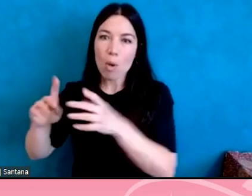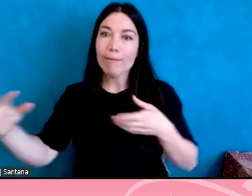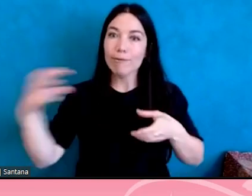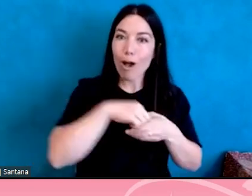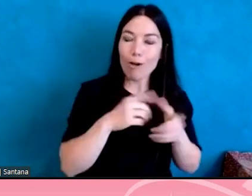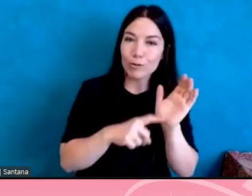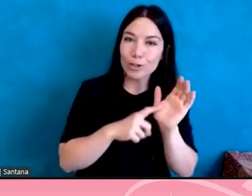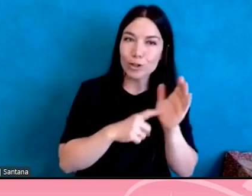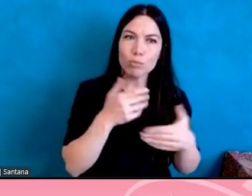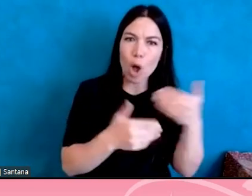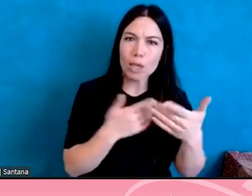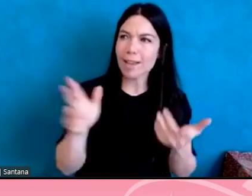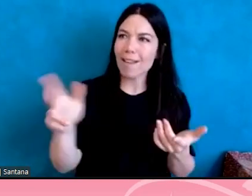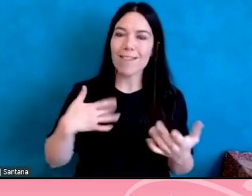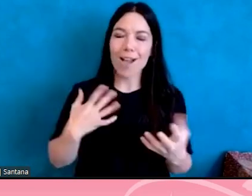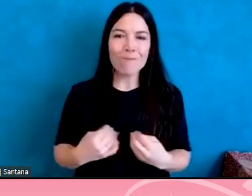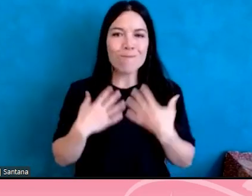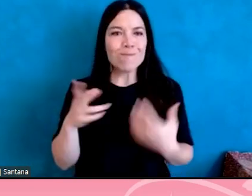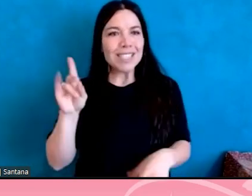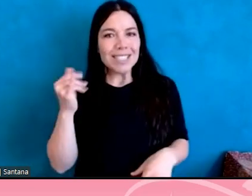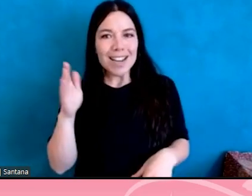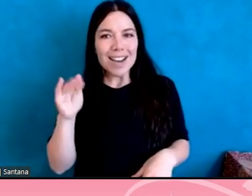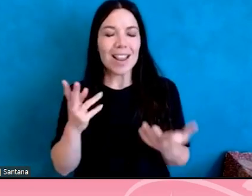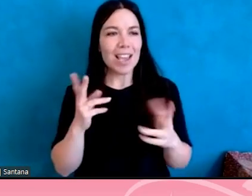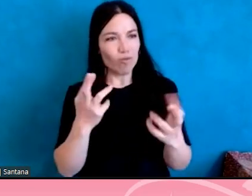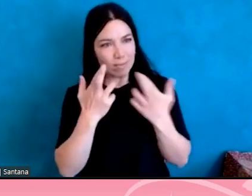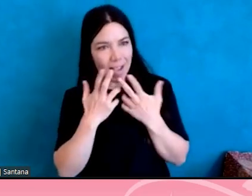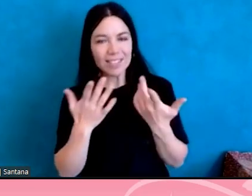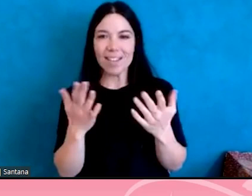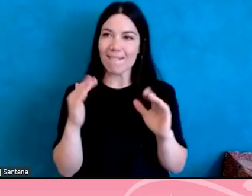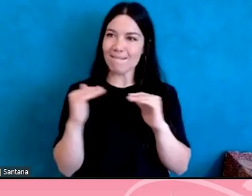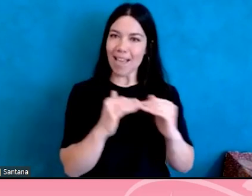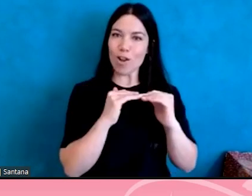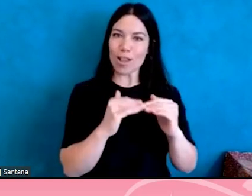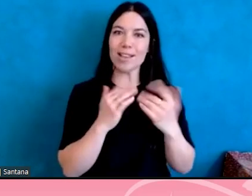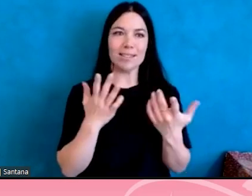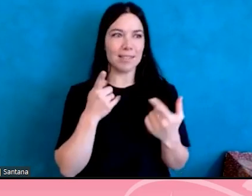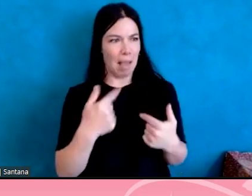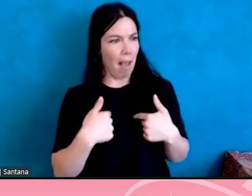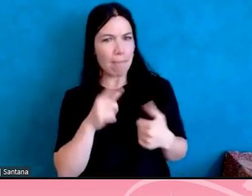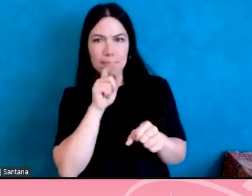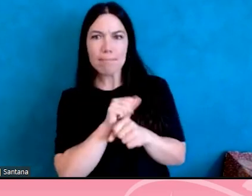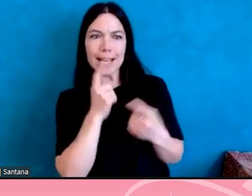dignity, consideration, and fairness. And that's a building block for